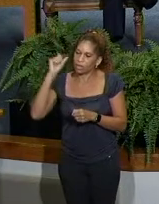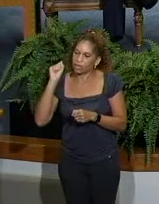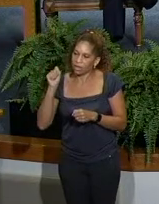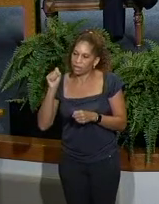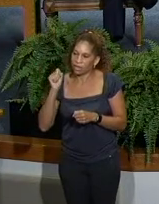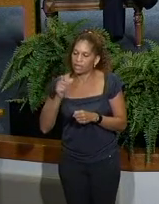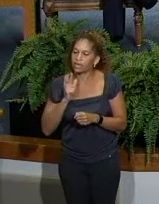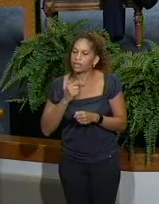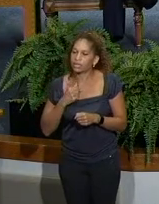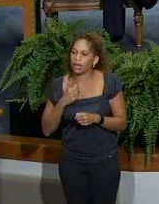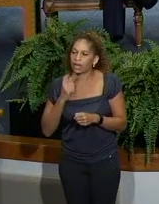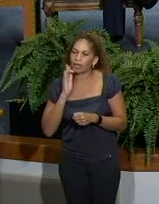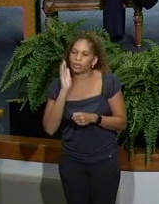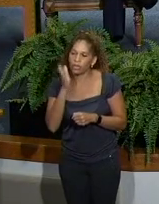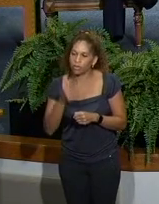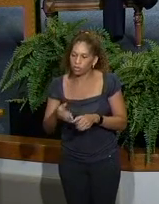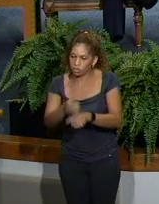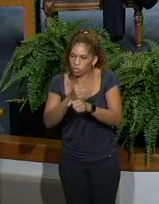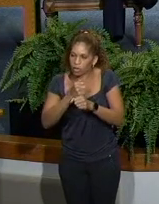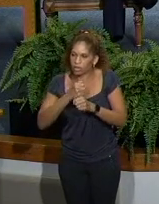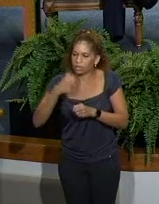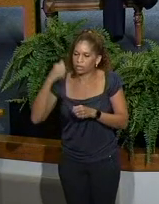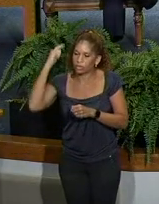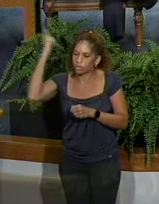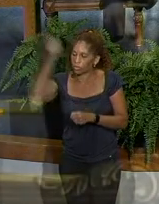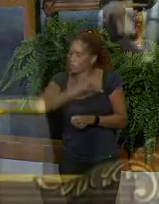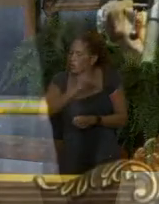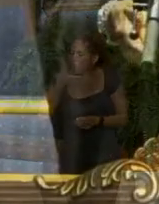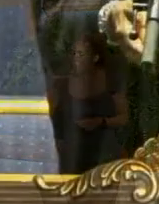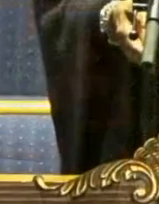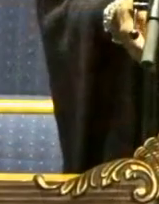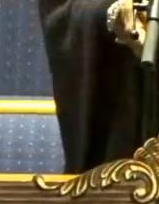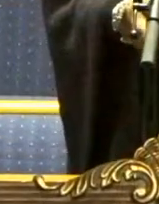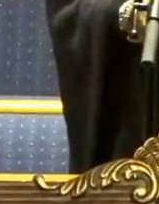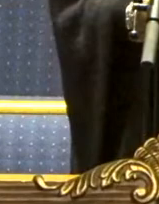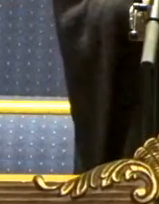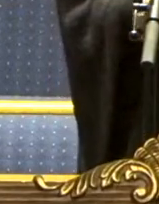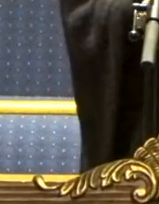will trust you, Lord.